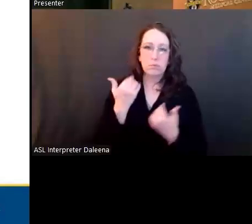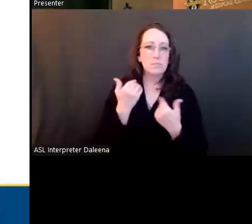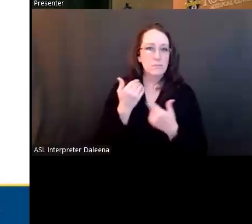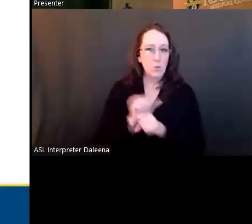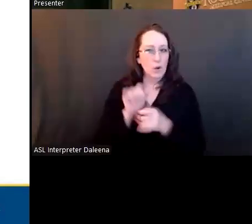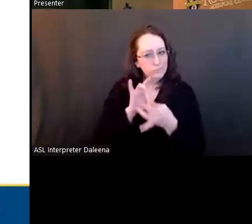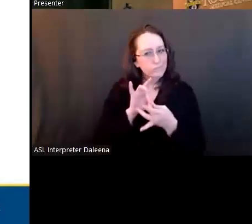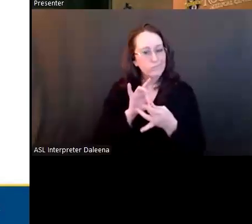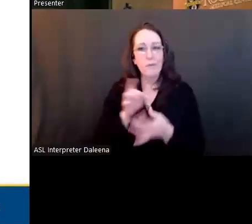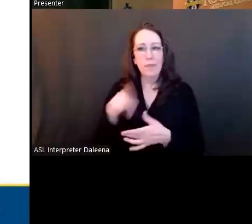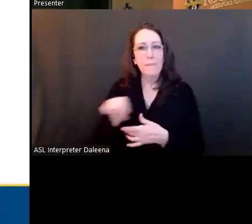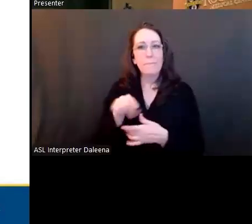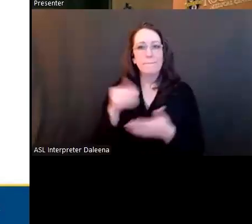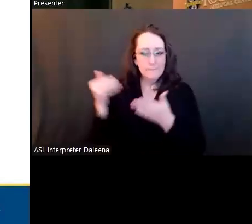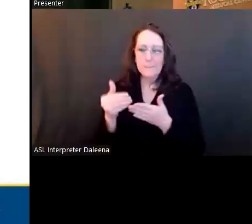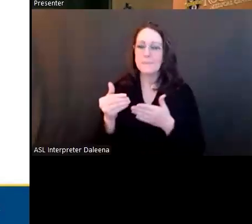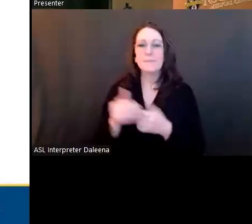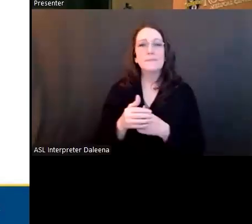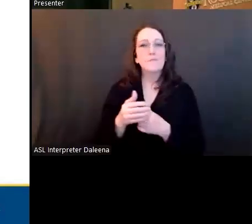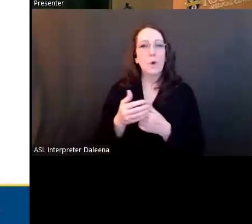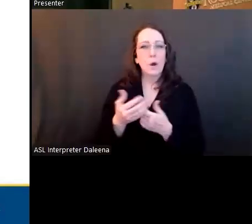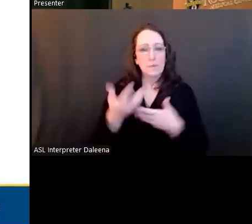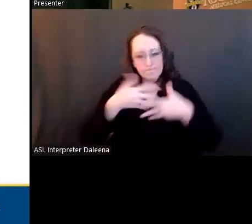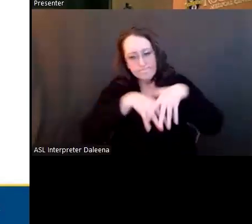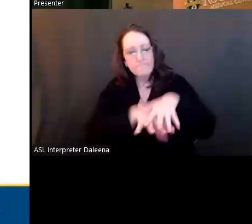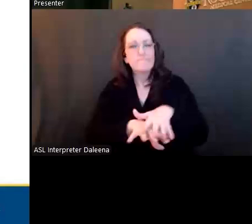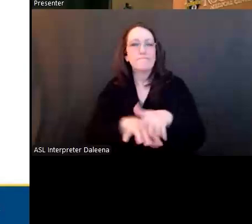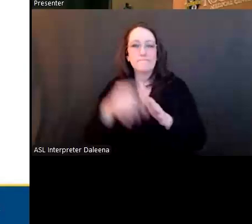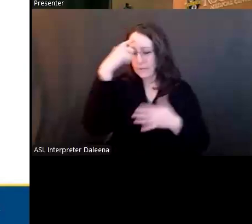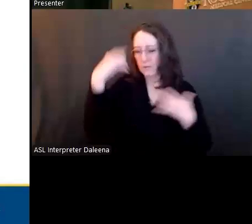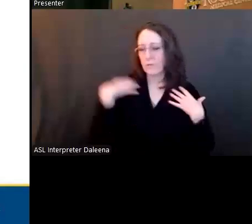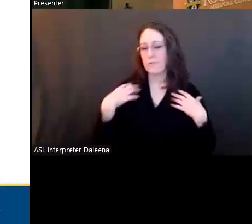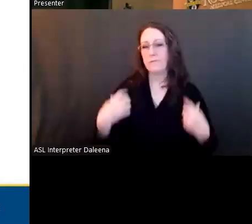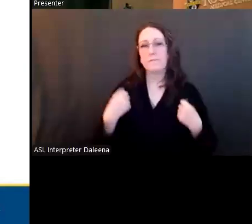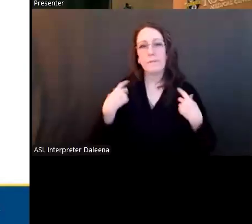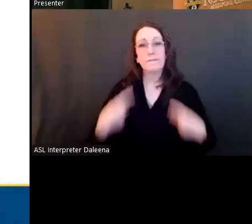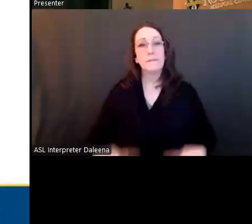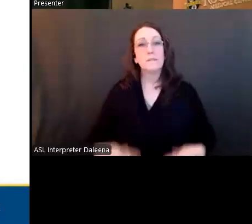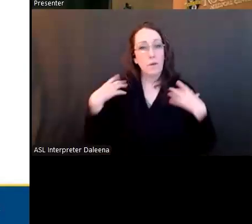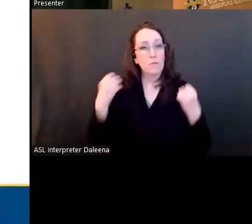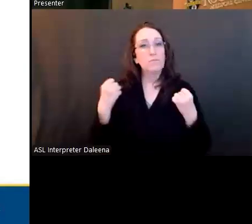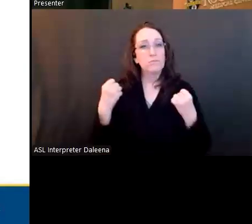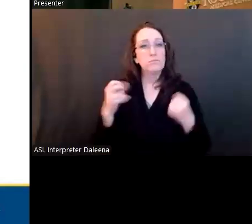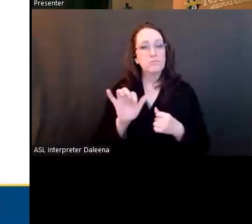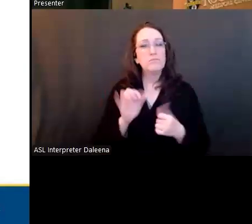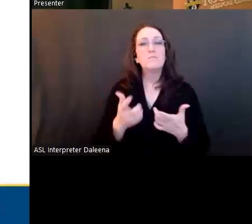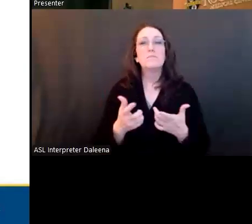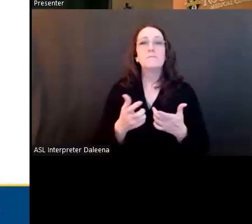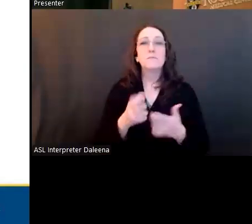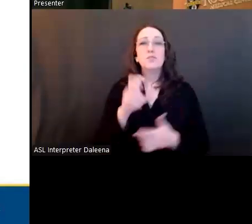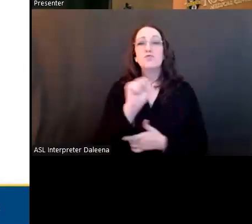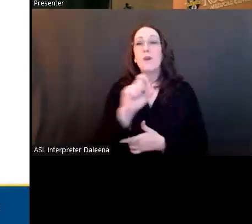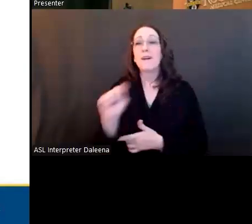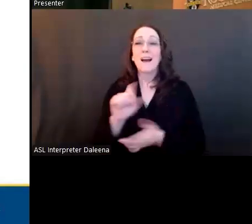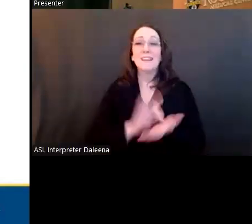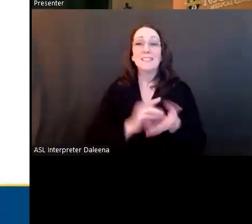closely with them for integrated mental and physical health care. We have Strong Ties Pharmacy on site,